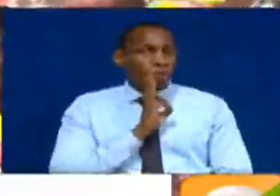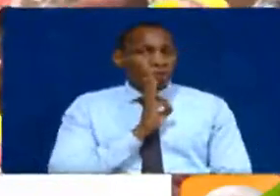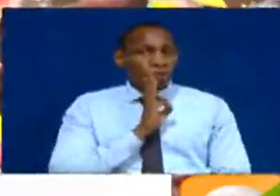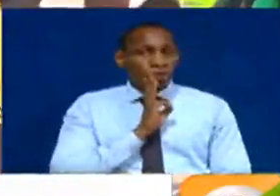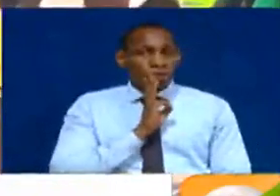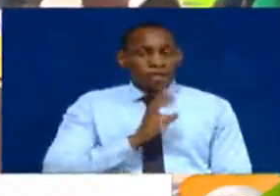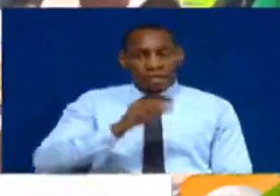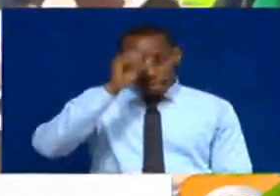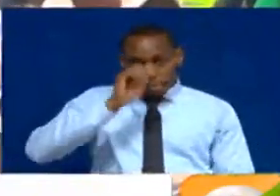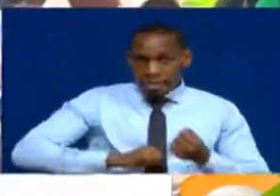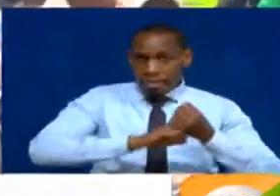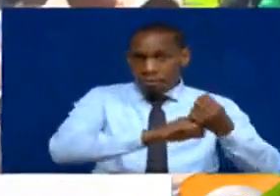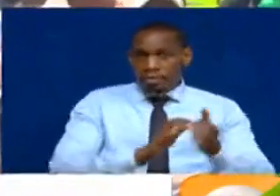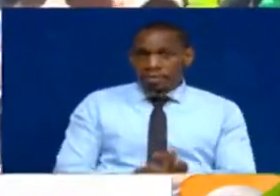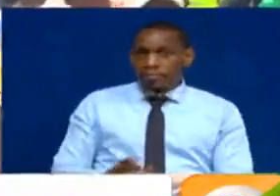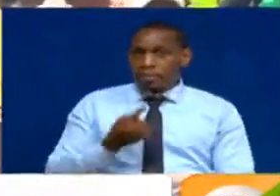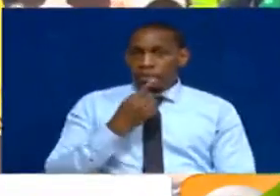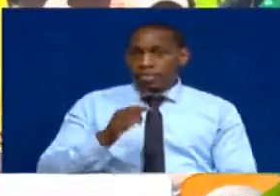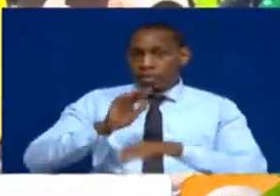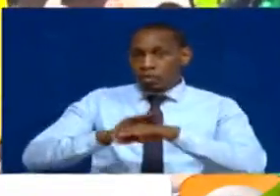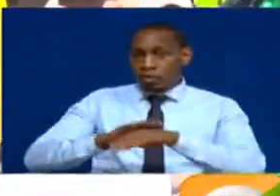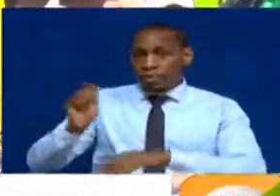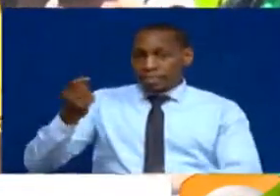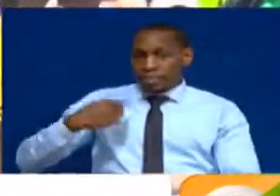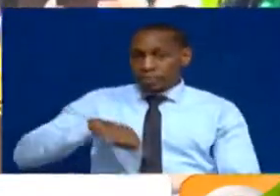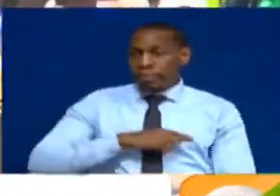was state-sponsored. And we are telling our good president,